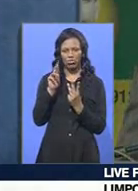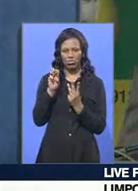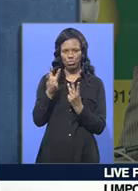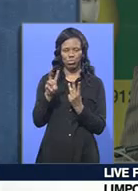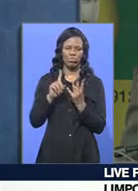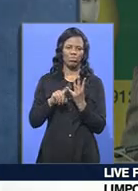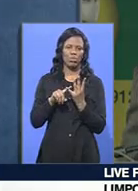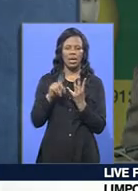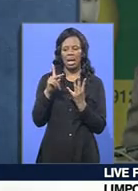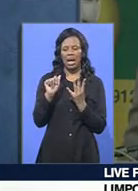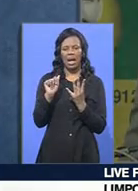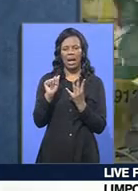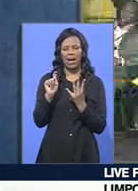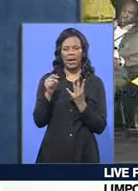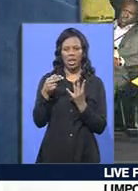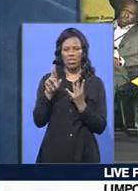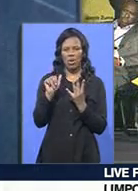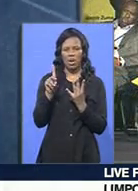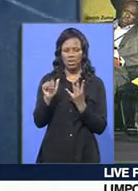Raymond Mhlaba.